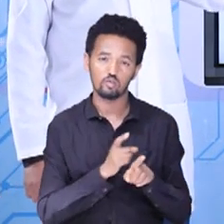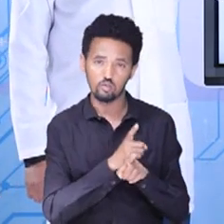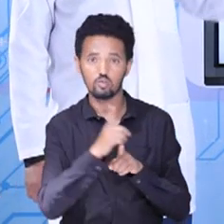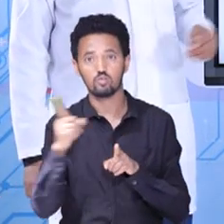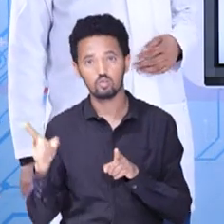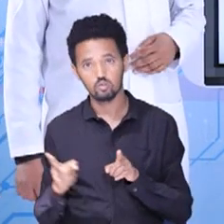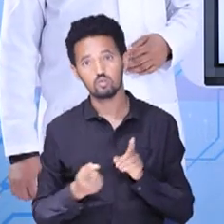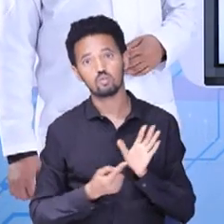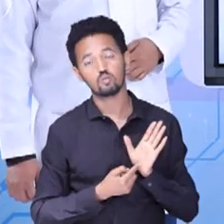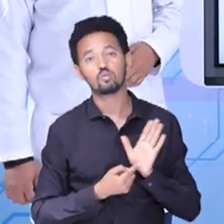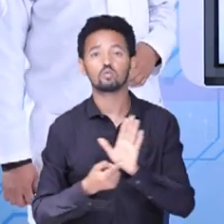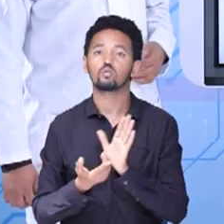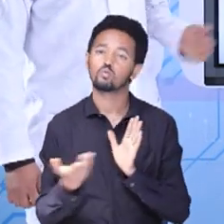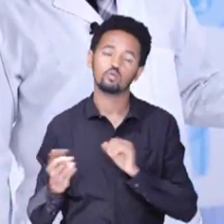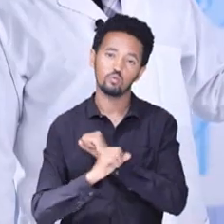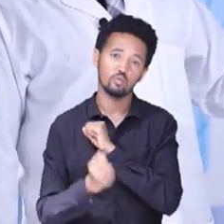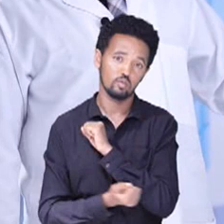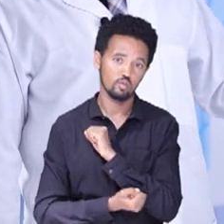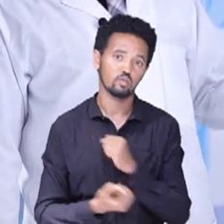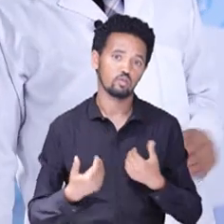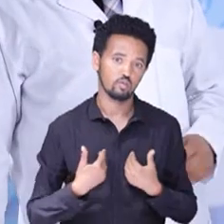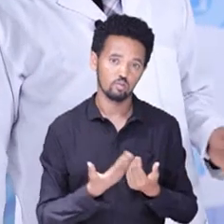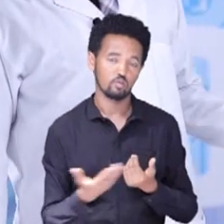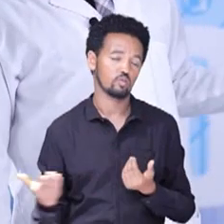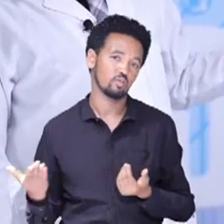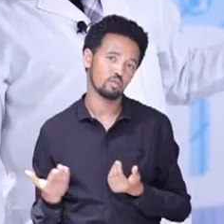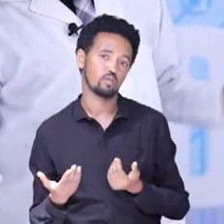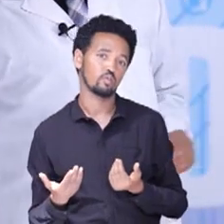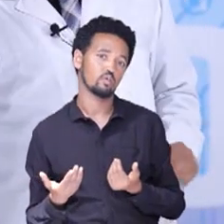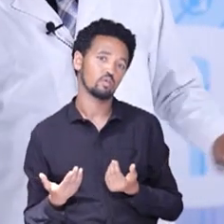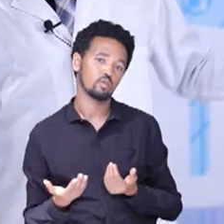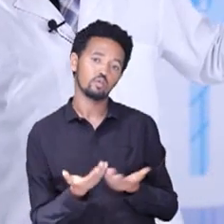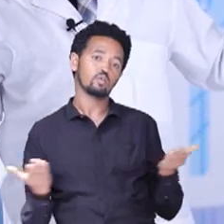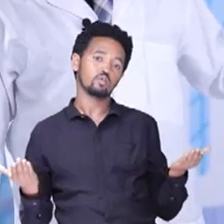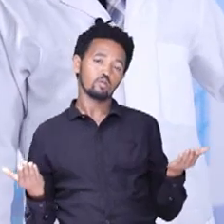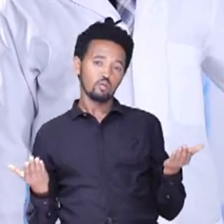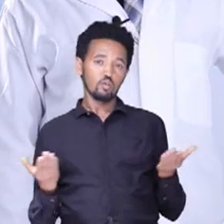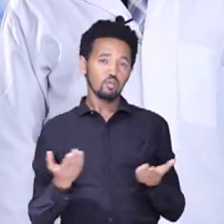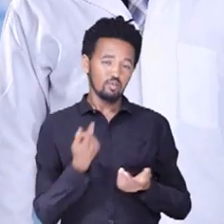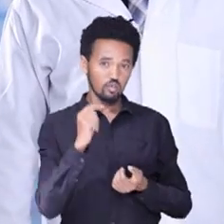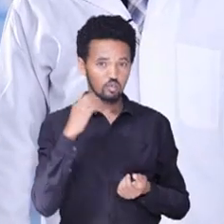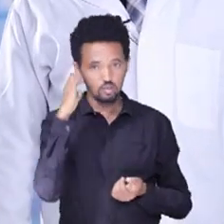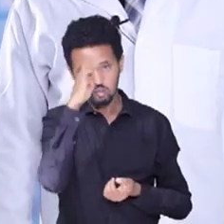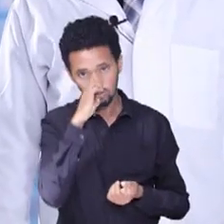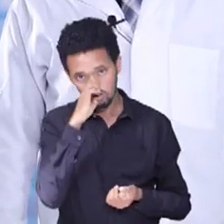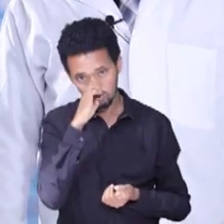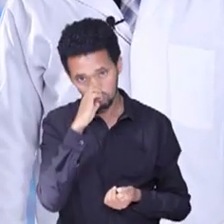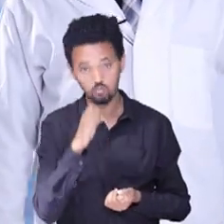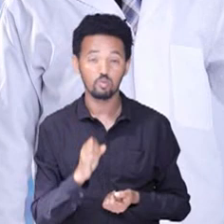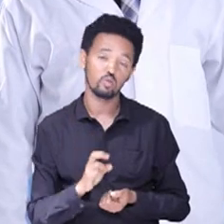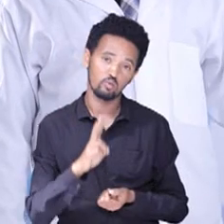fighters which are their bases in the northern part of Ethiopia. These were the Ethiopian Democratic